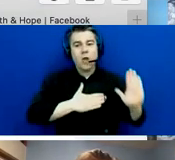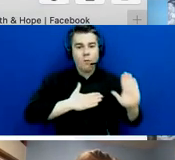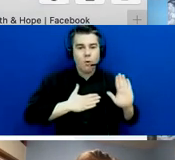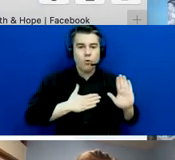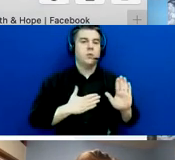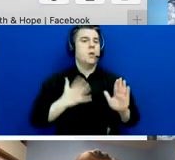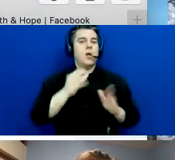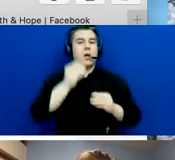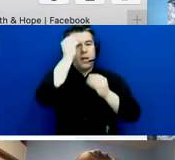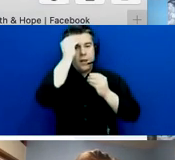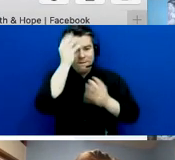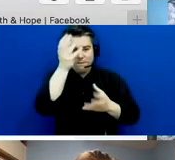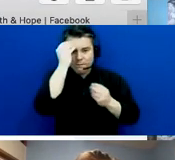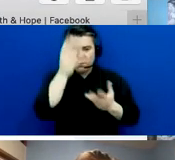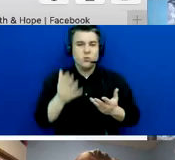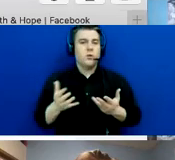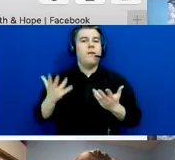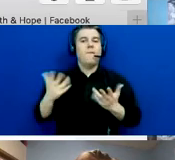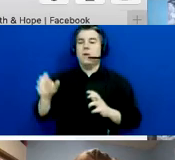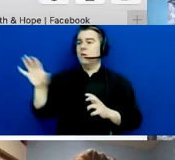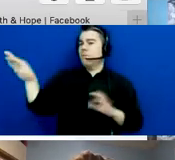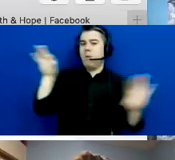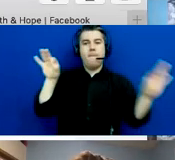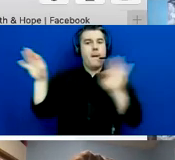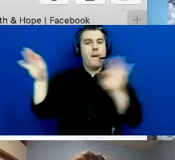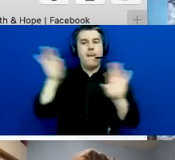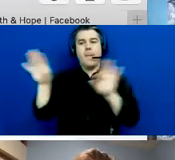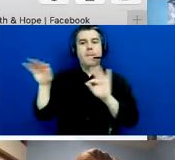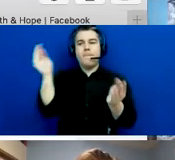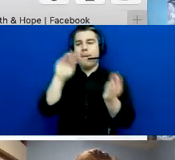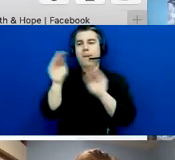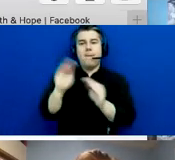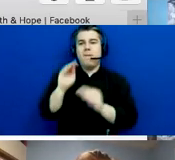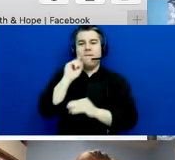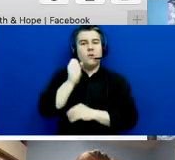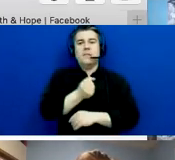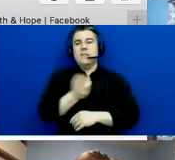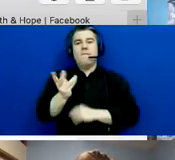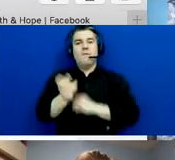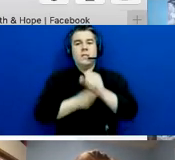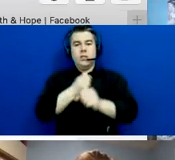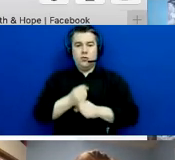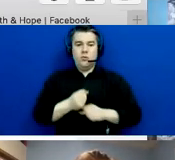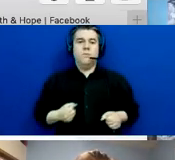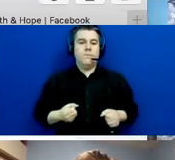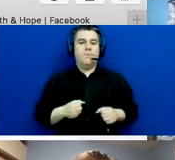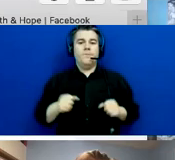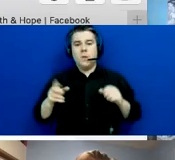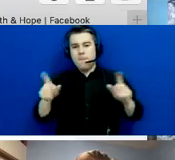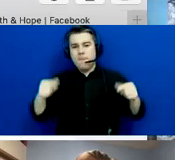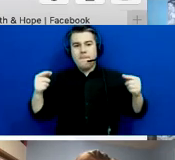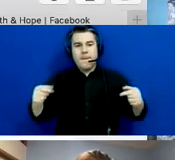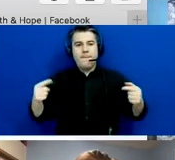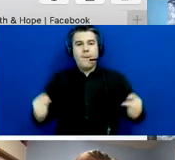information that has been compiled for several years. So scrolling through here, like this